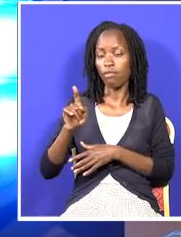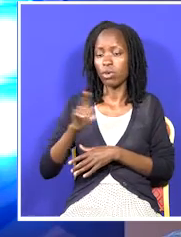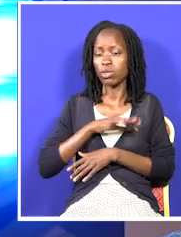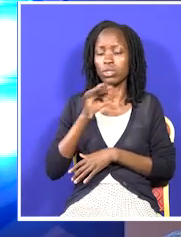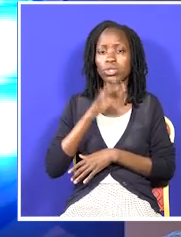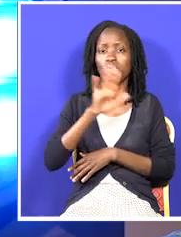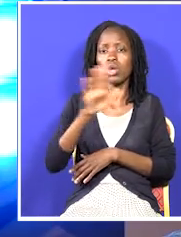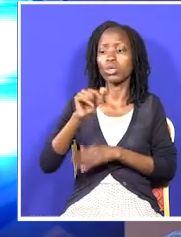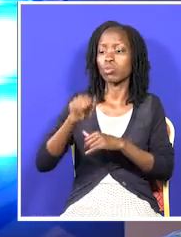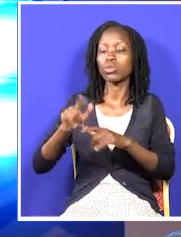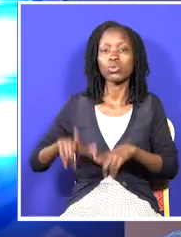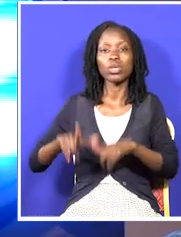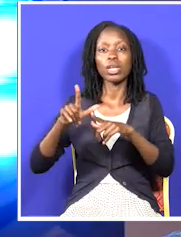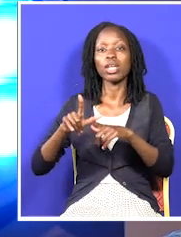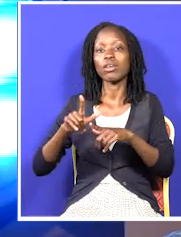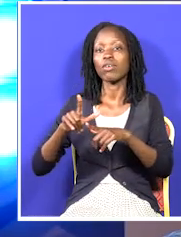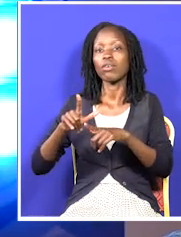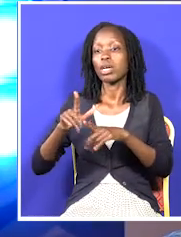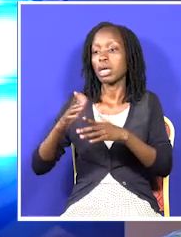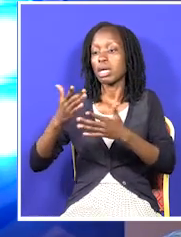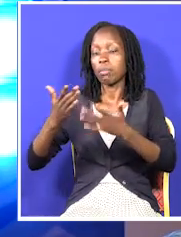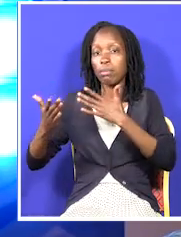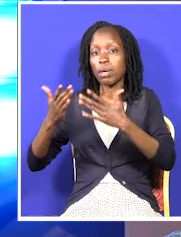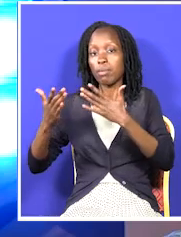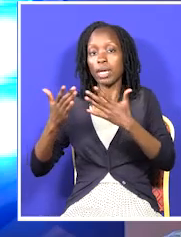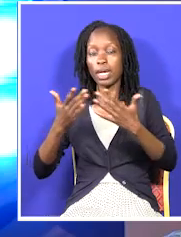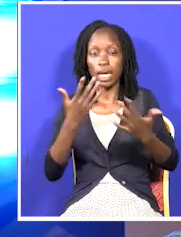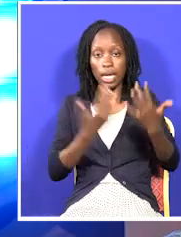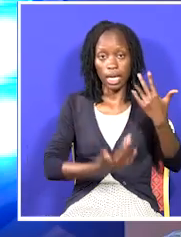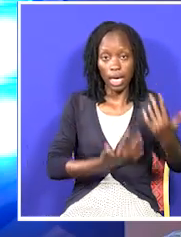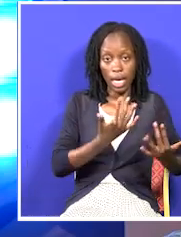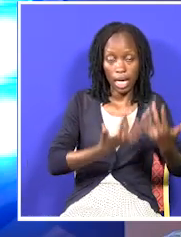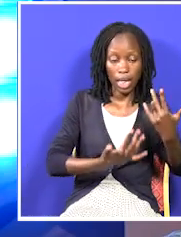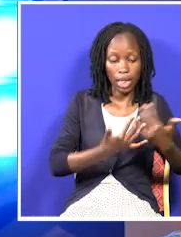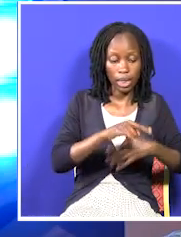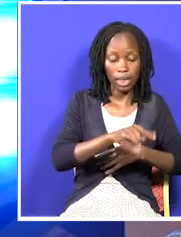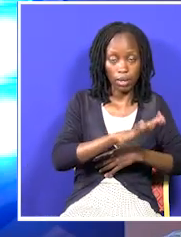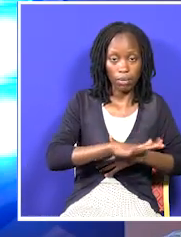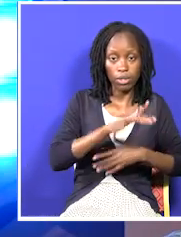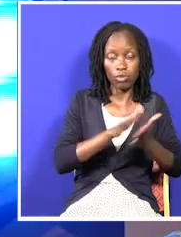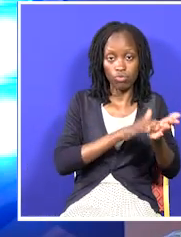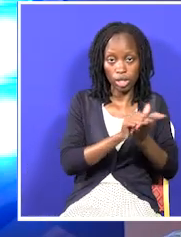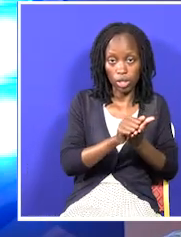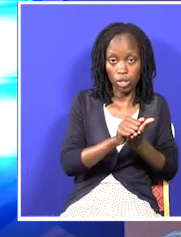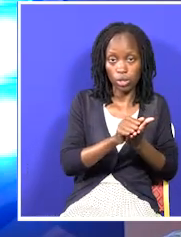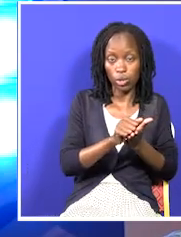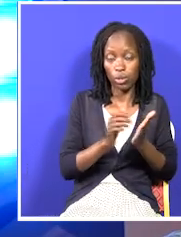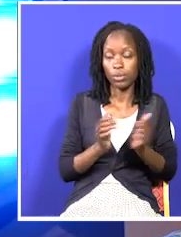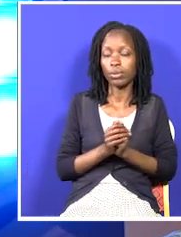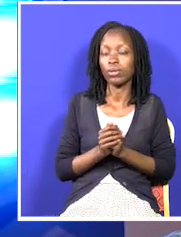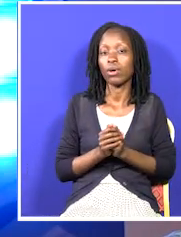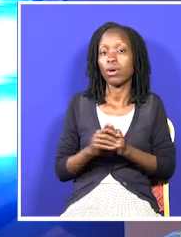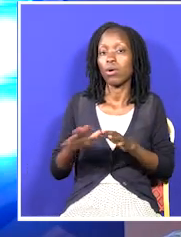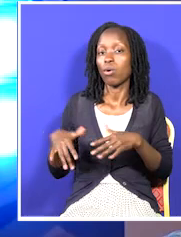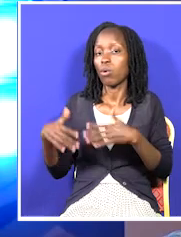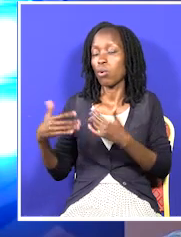only exist in one of the two places. It can either exist at the place of destruction, which we call